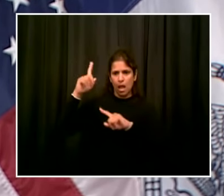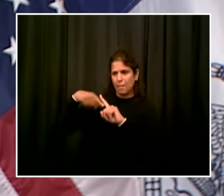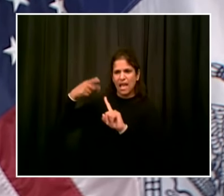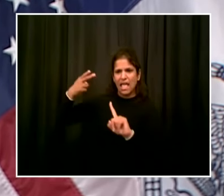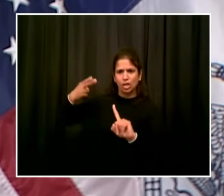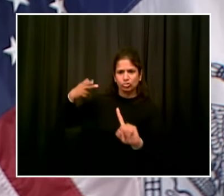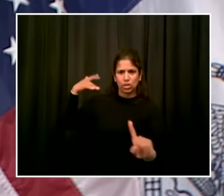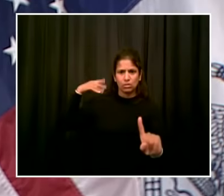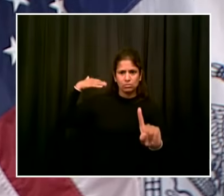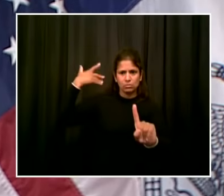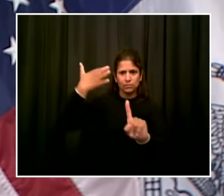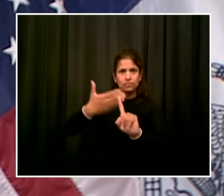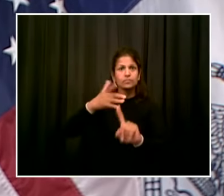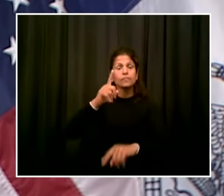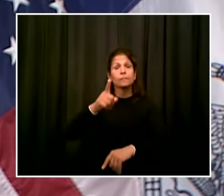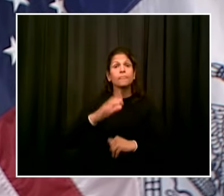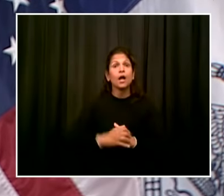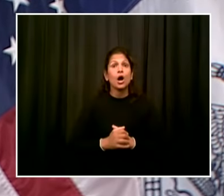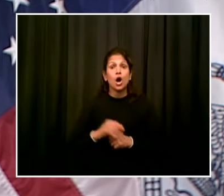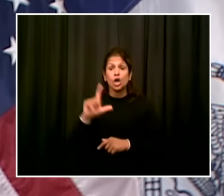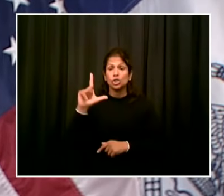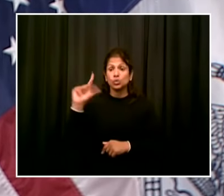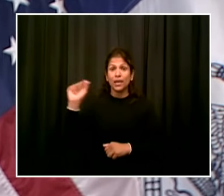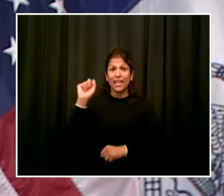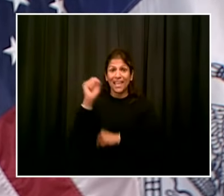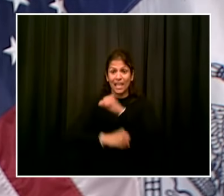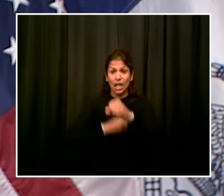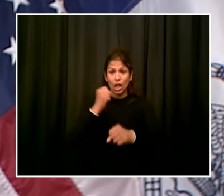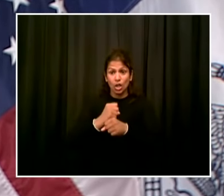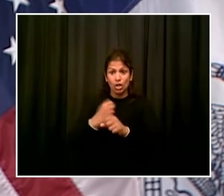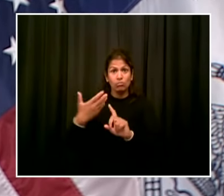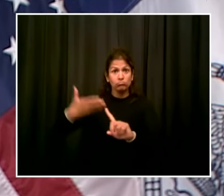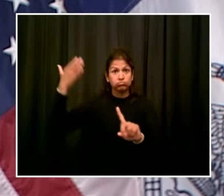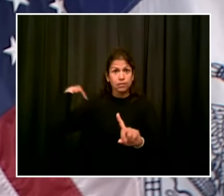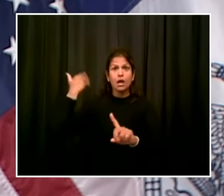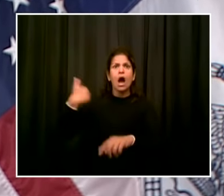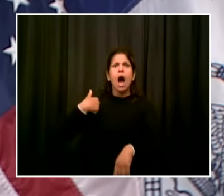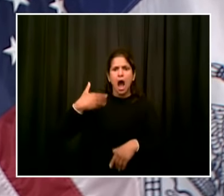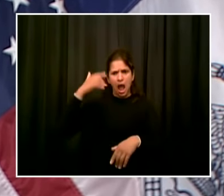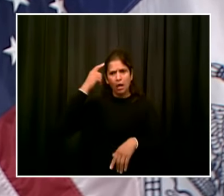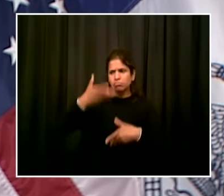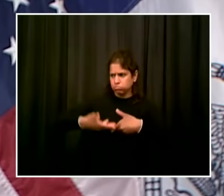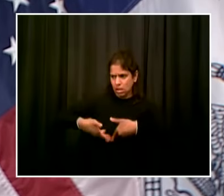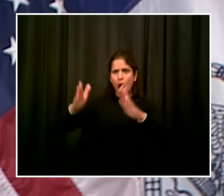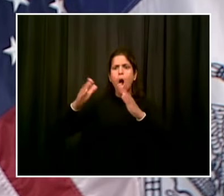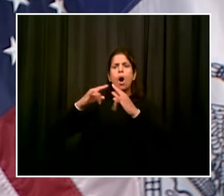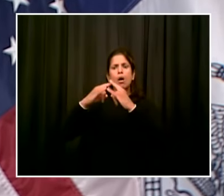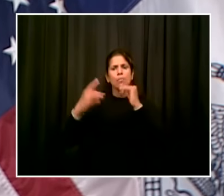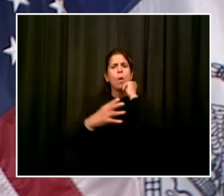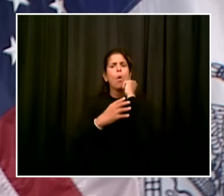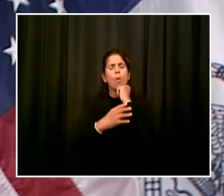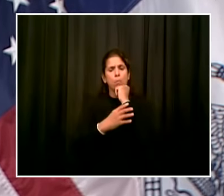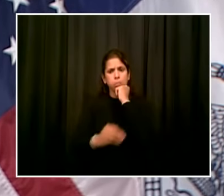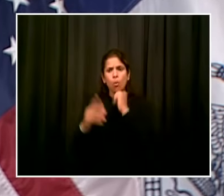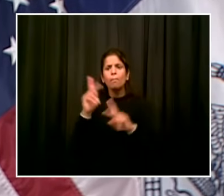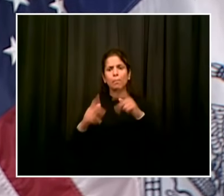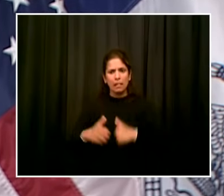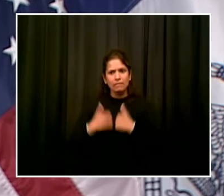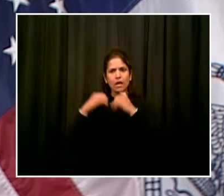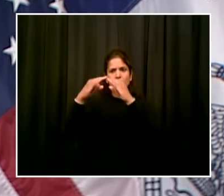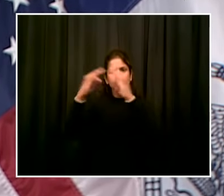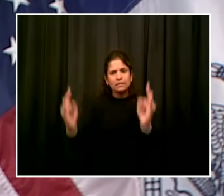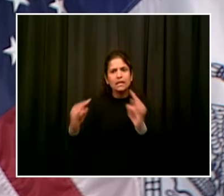city. Unfortunately, there were places where people, for weeks, months on end, would